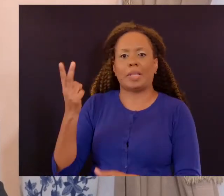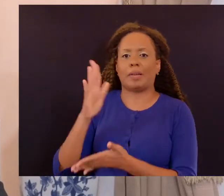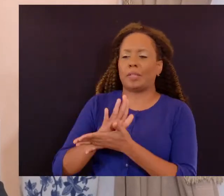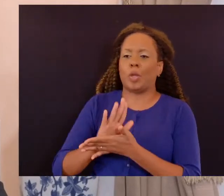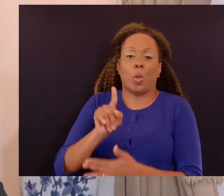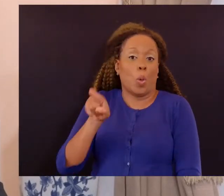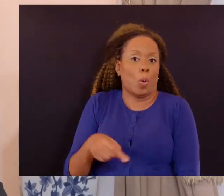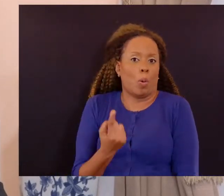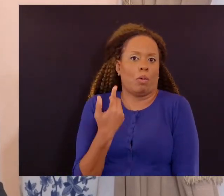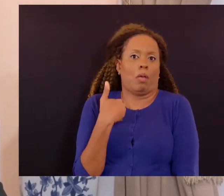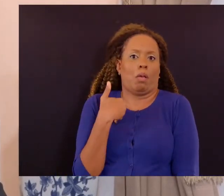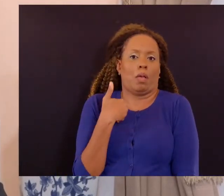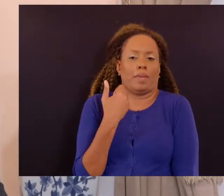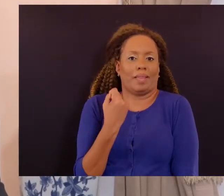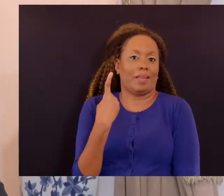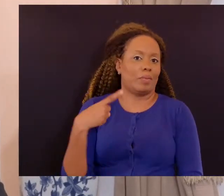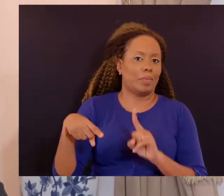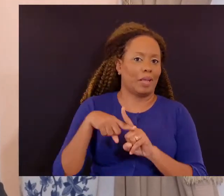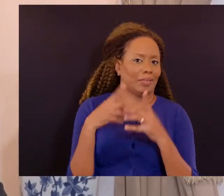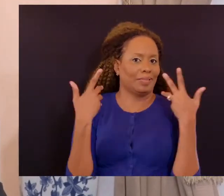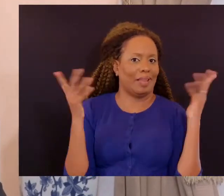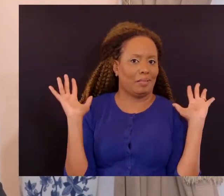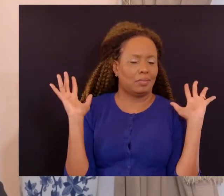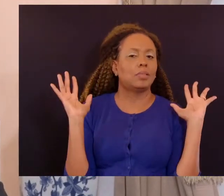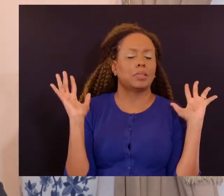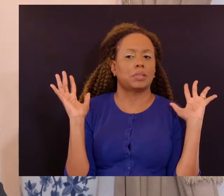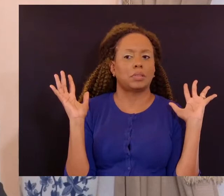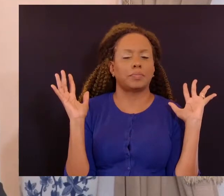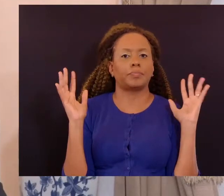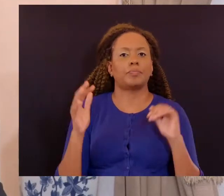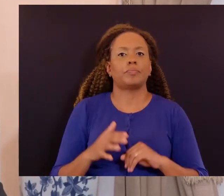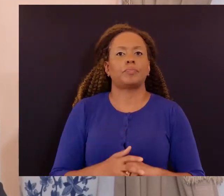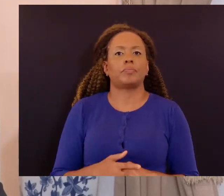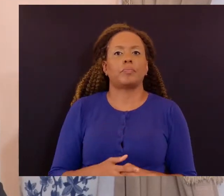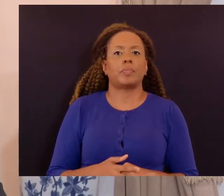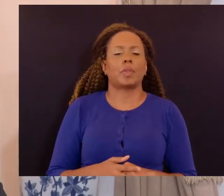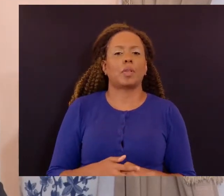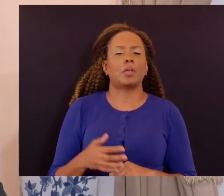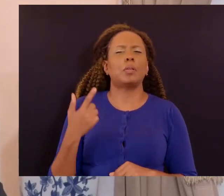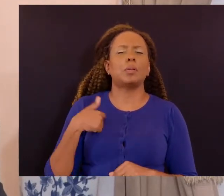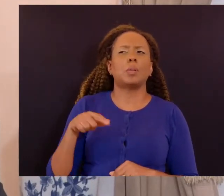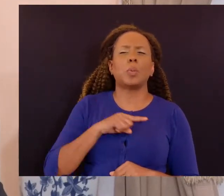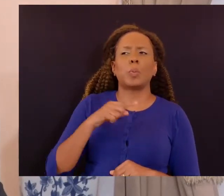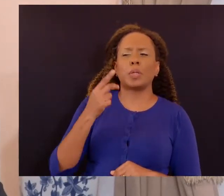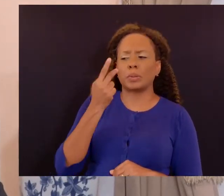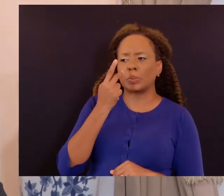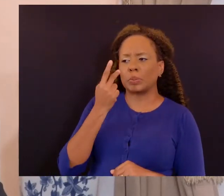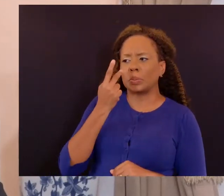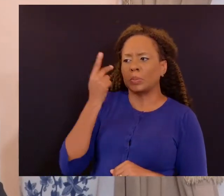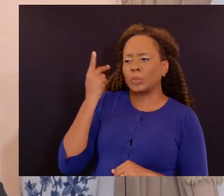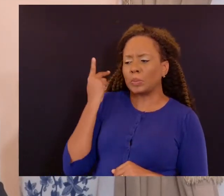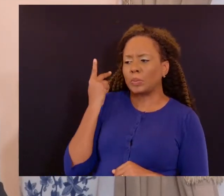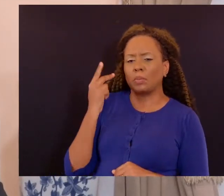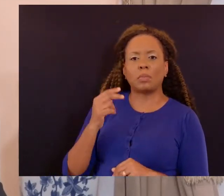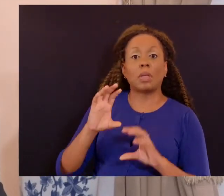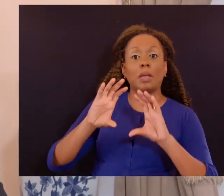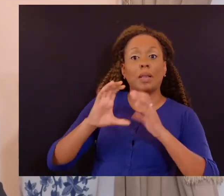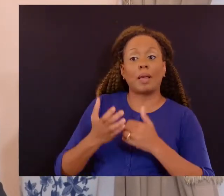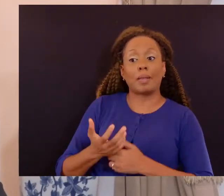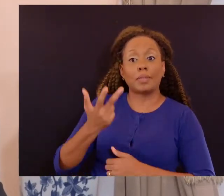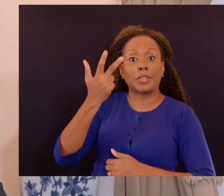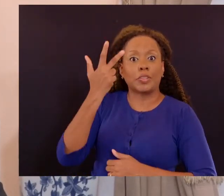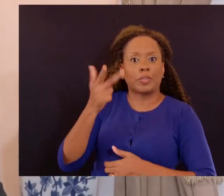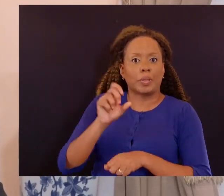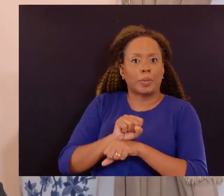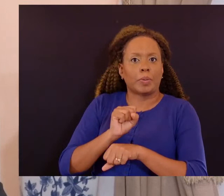the ability to look back at the class 3 results, for instance, and see where students were before this pandemic, the decision has